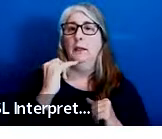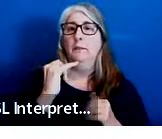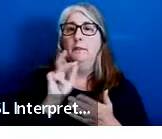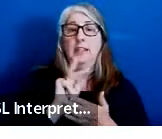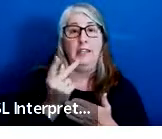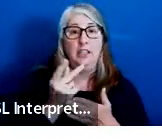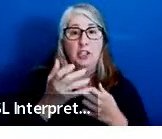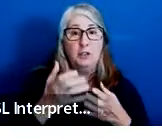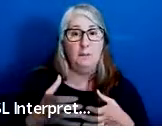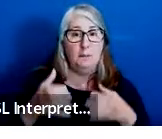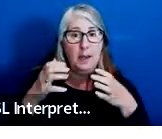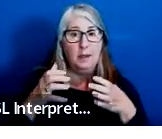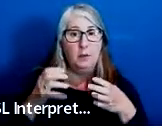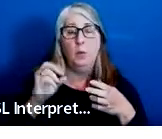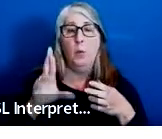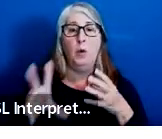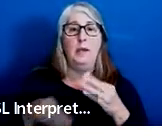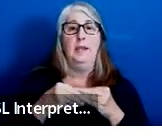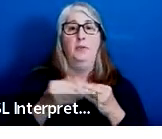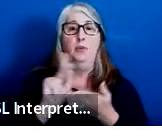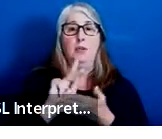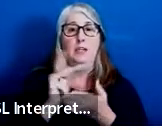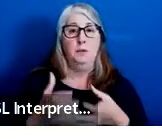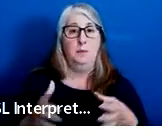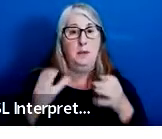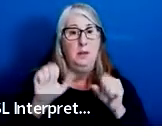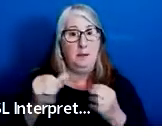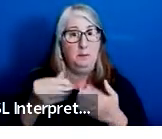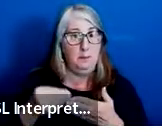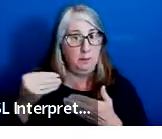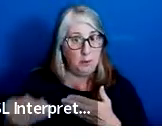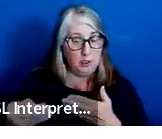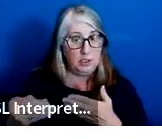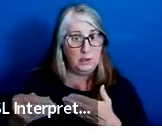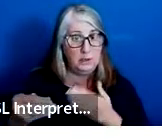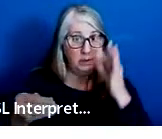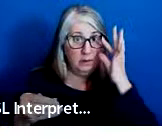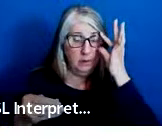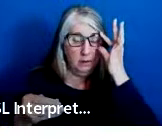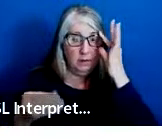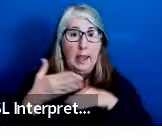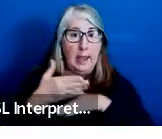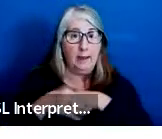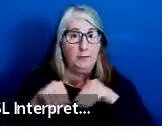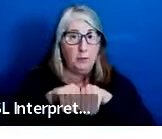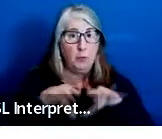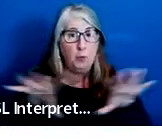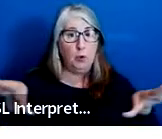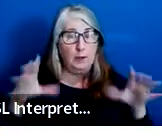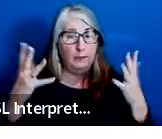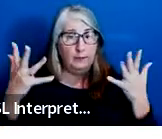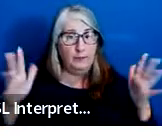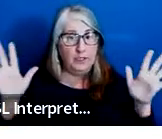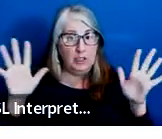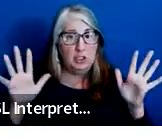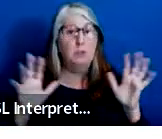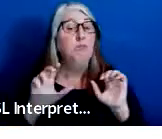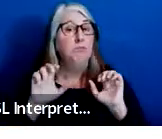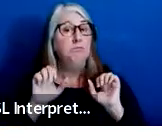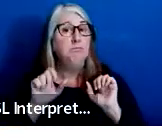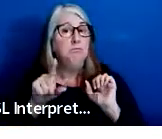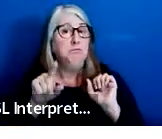pails or an extra kitchen pail can be purchased after the rollout is completed. You can